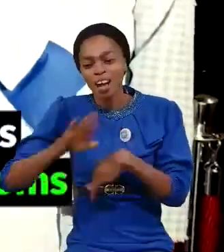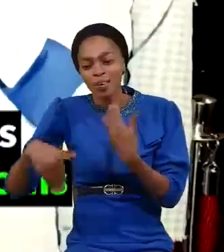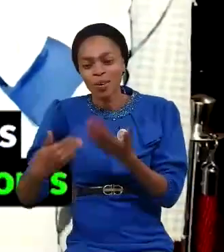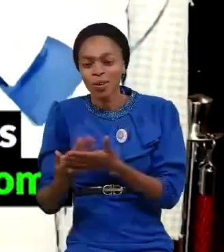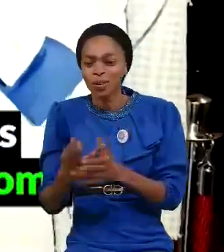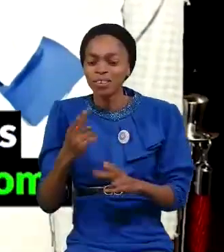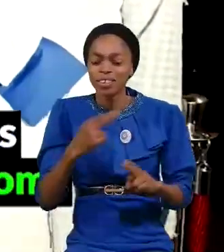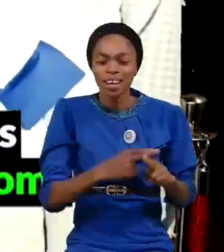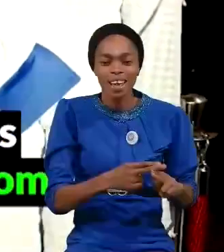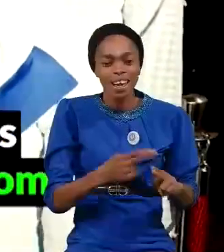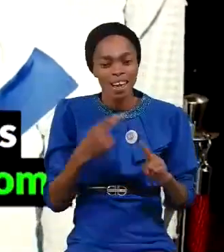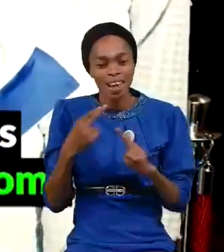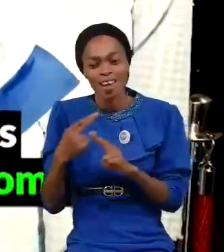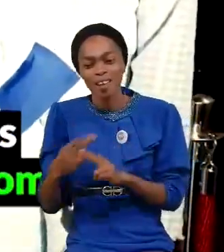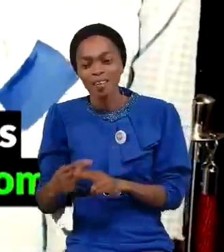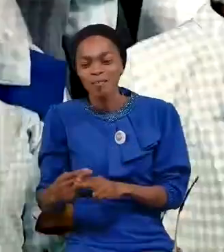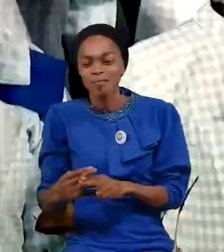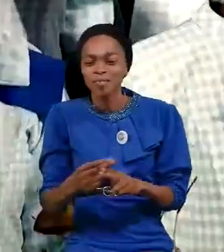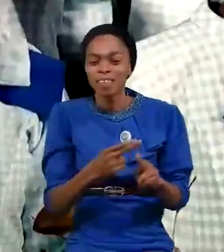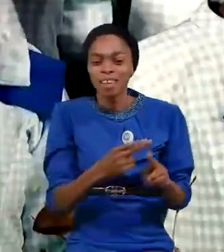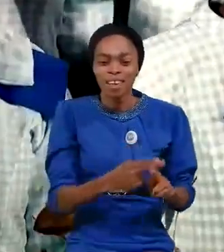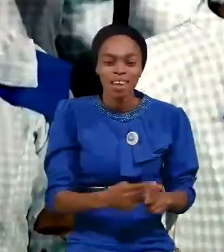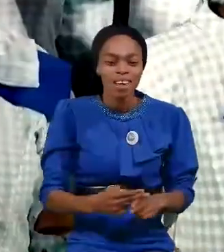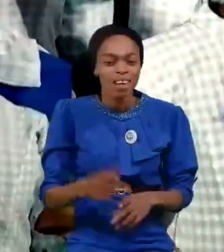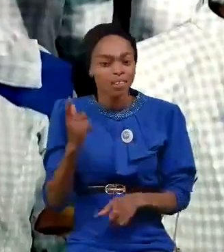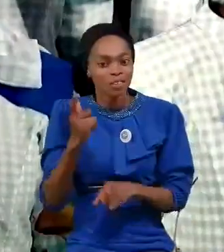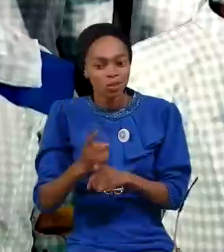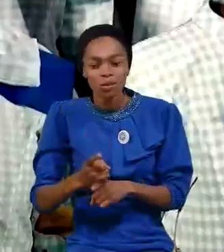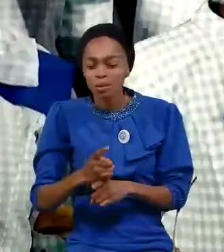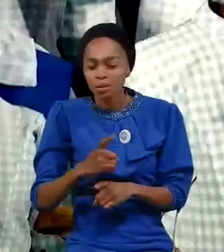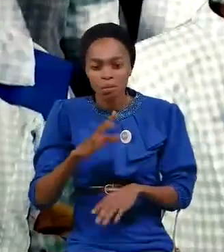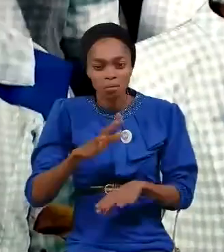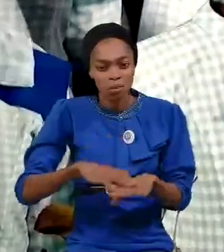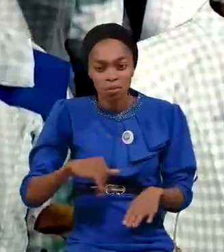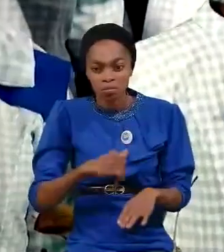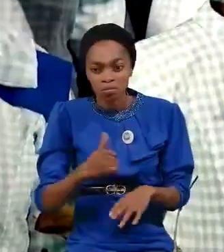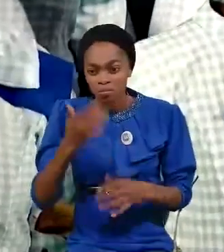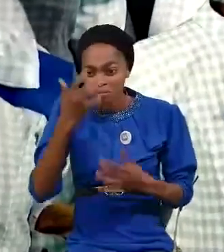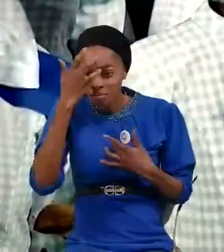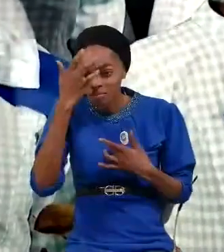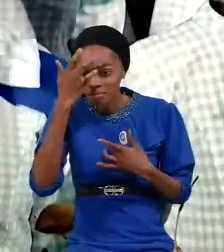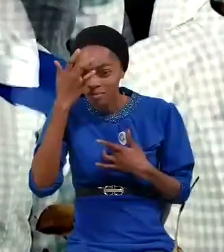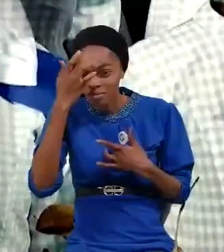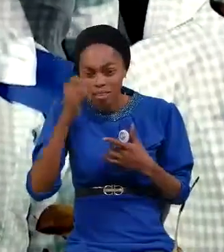than all names. Just name a sickness.